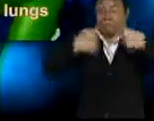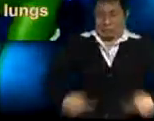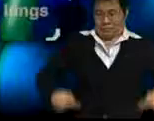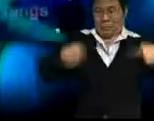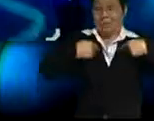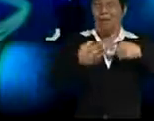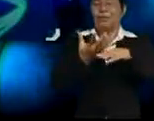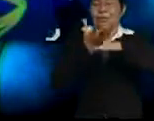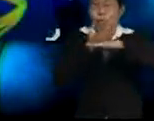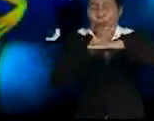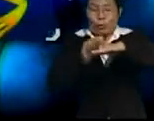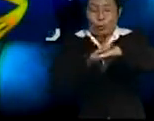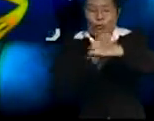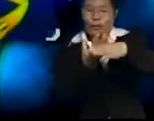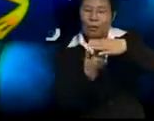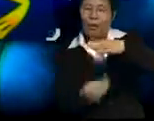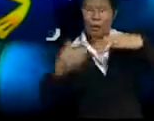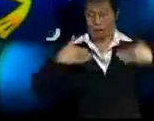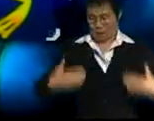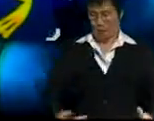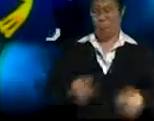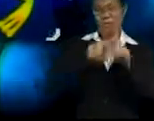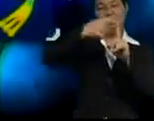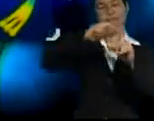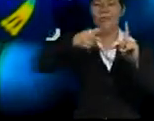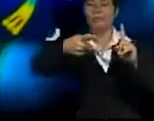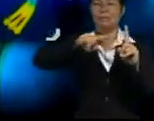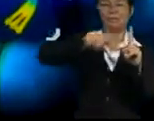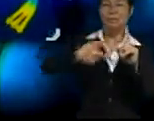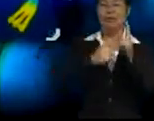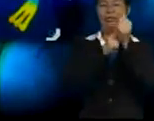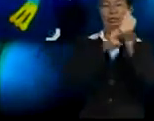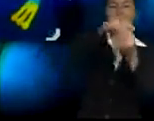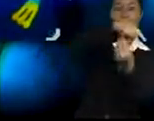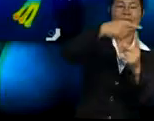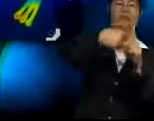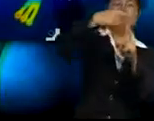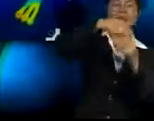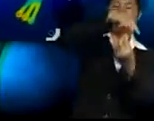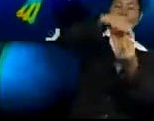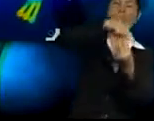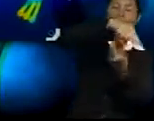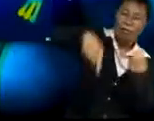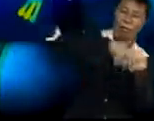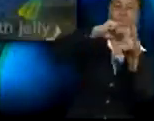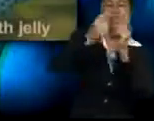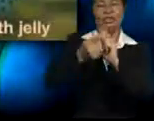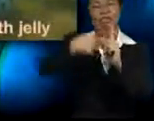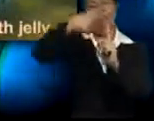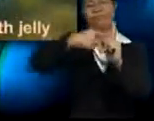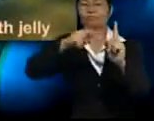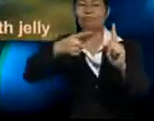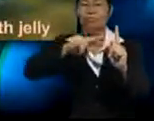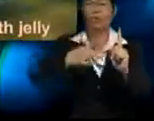skin. Their body temperature changes with the temperature of the environment.